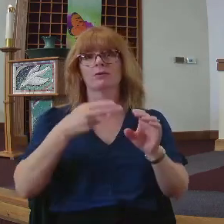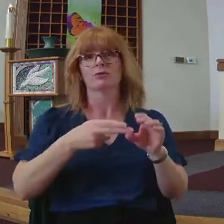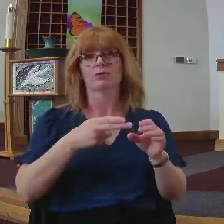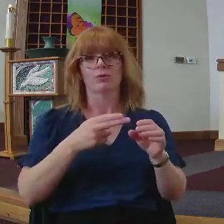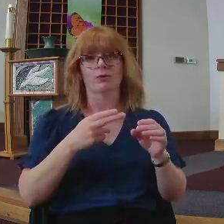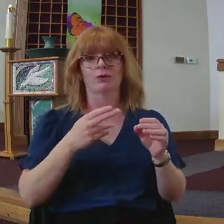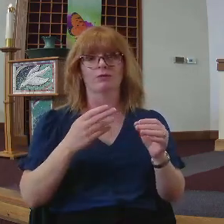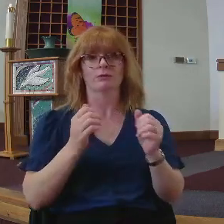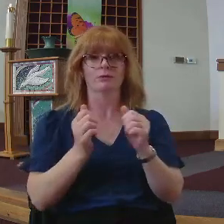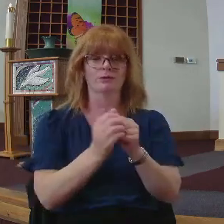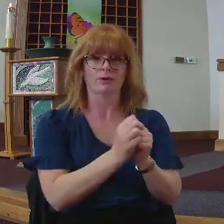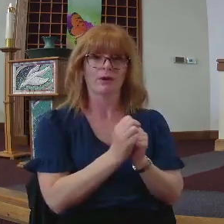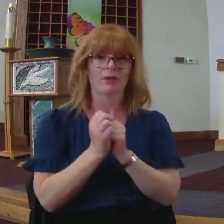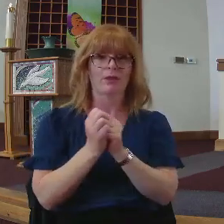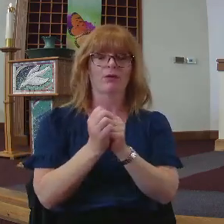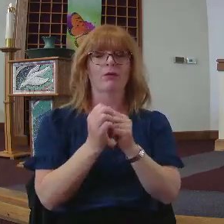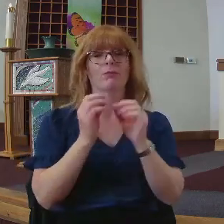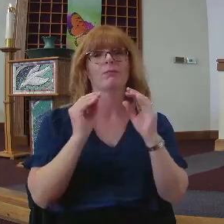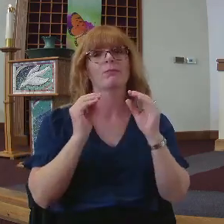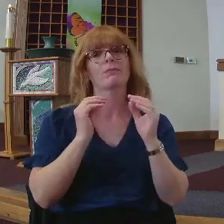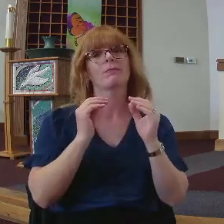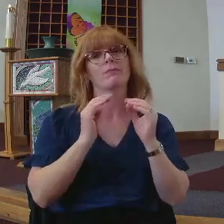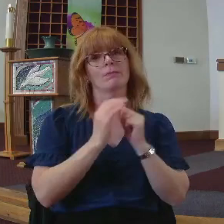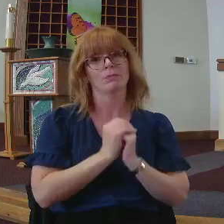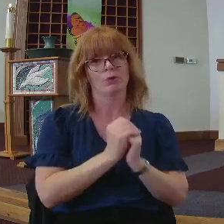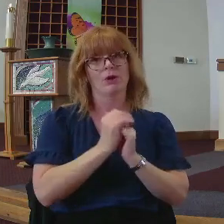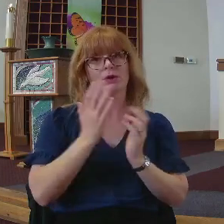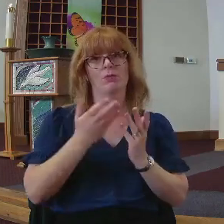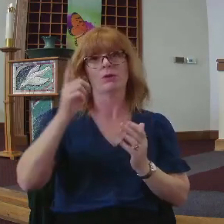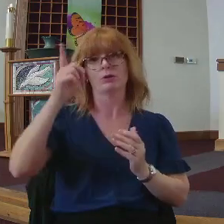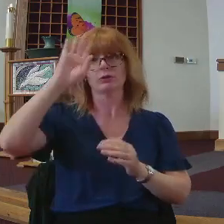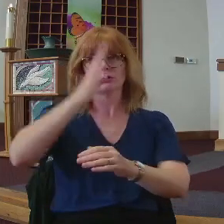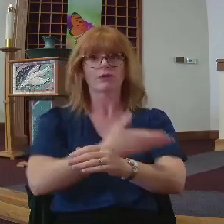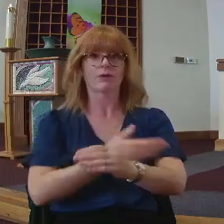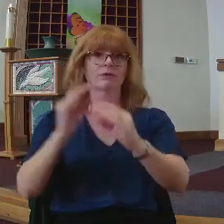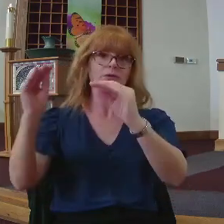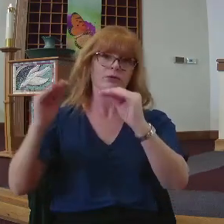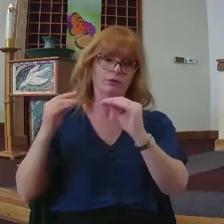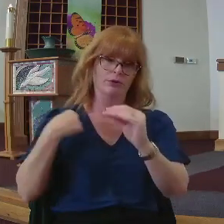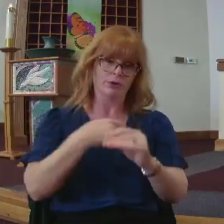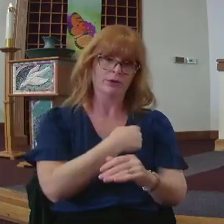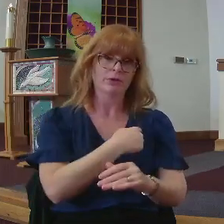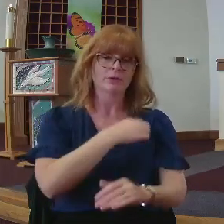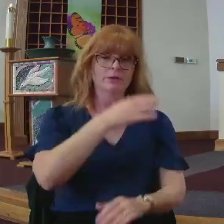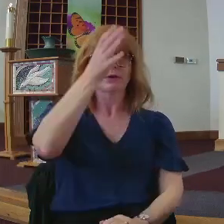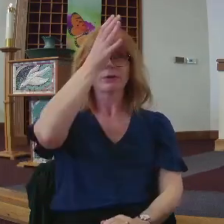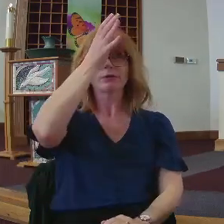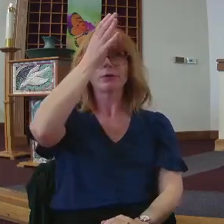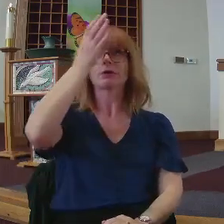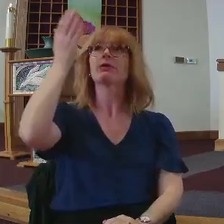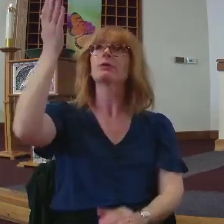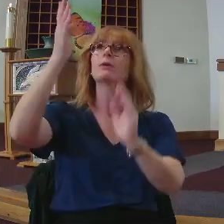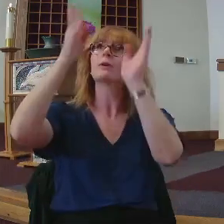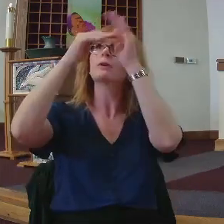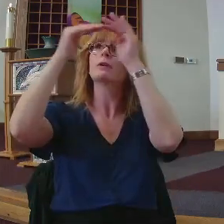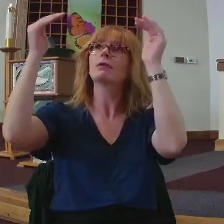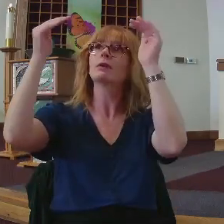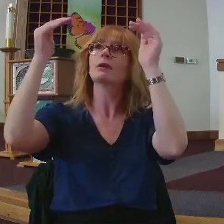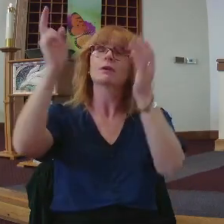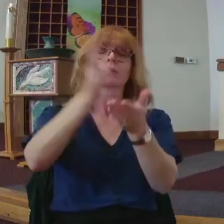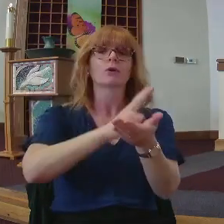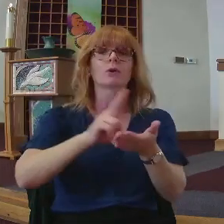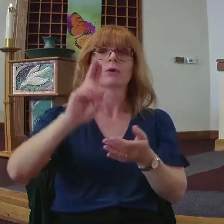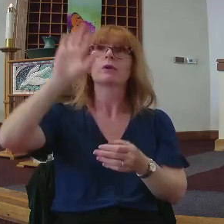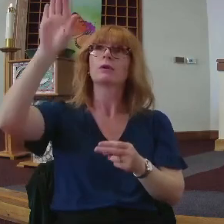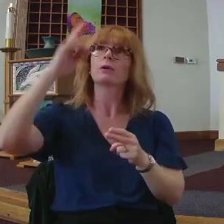now and we pray the prayer that your Son taught us to pray. Our Father, who art in heaven,